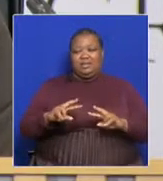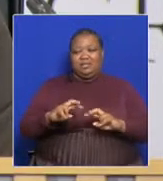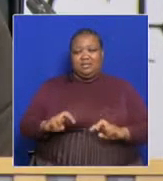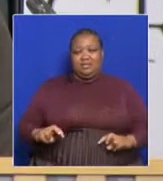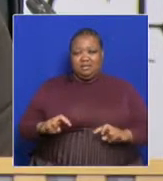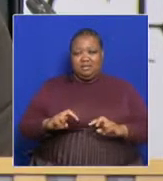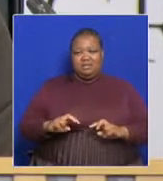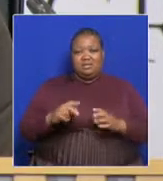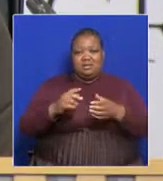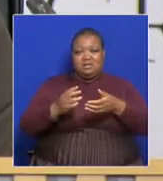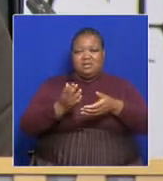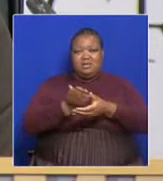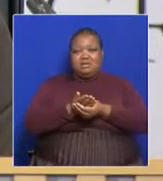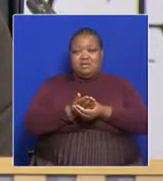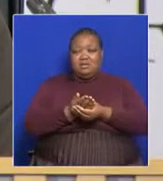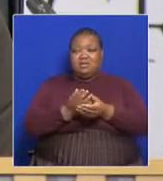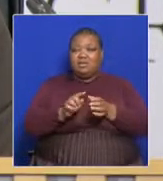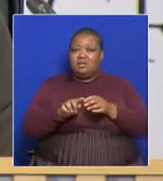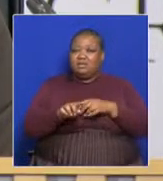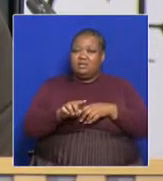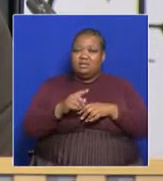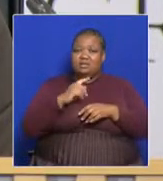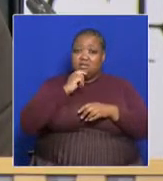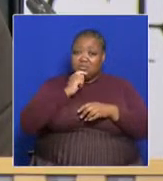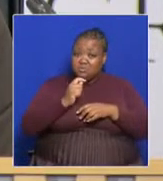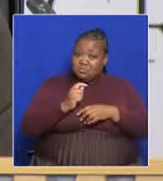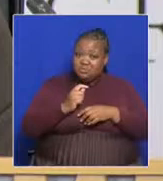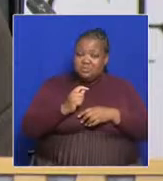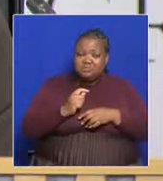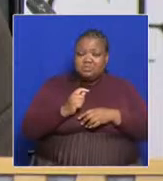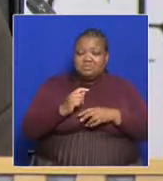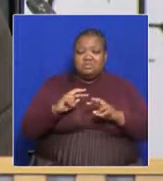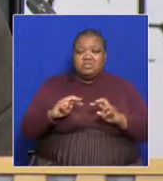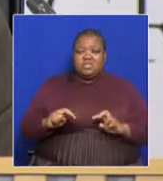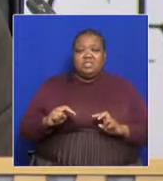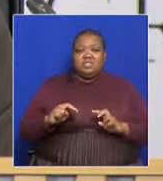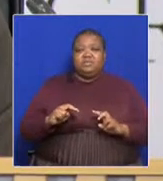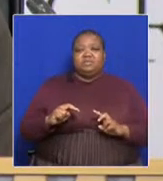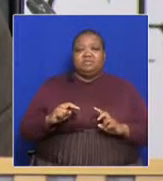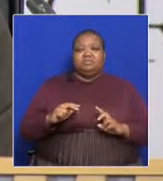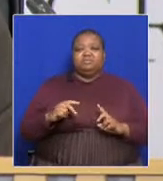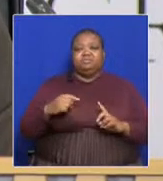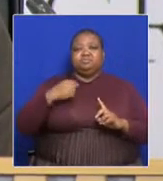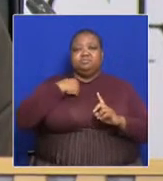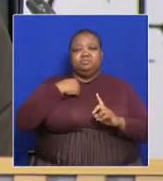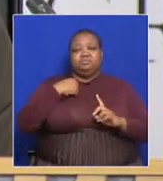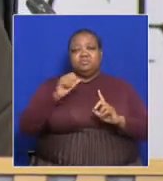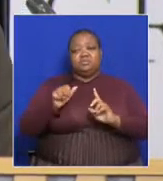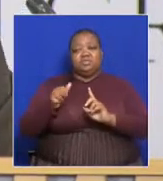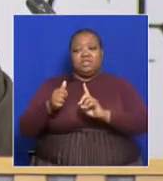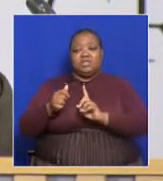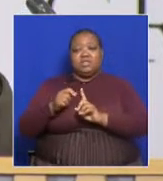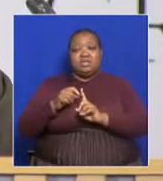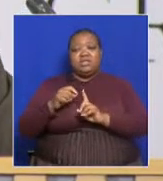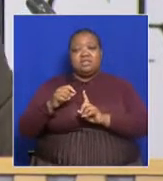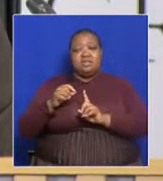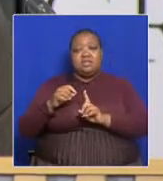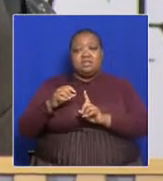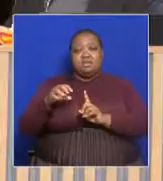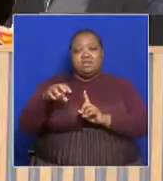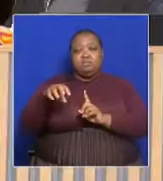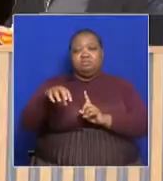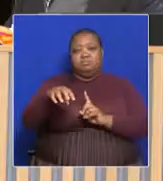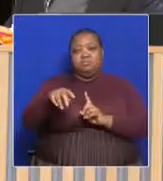if the allegations were true, it was incumbent upon another colonel from Port Shepstone. Is